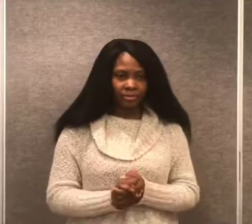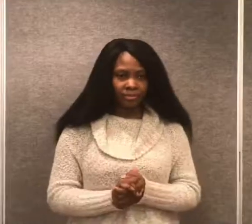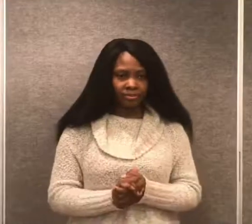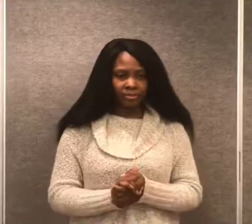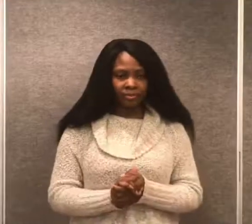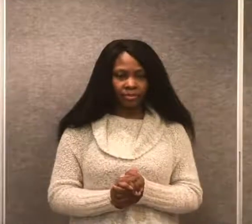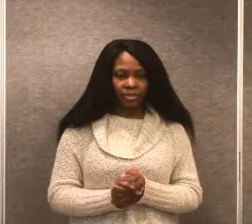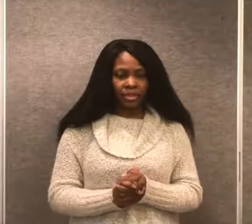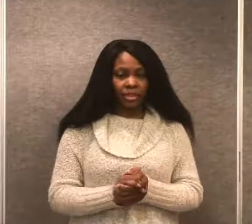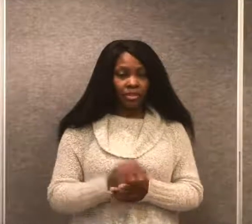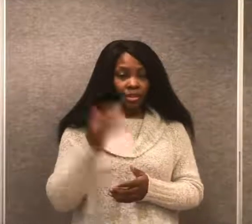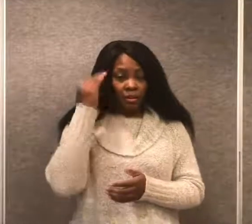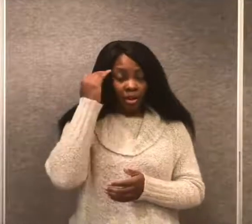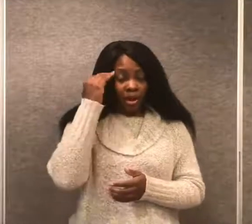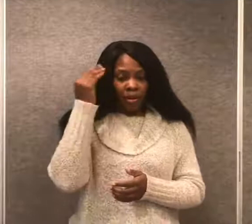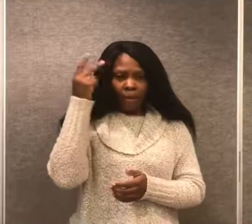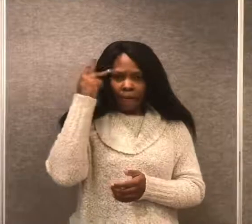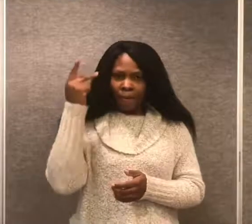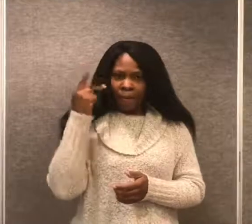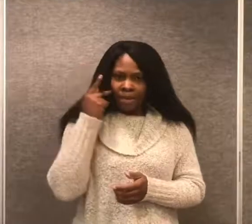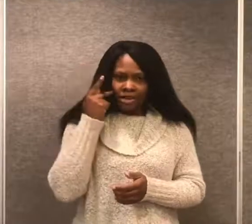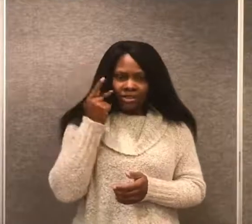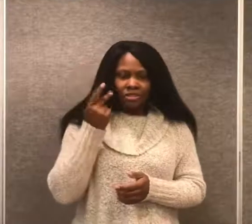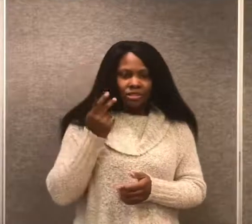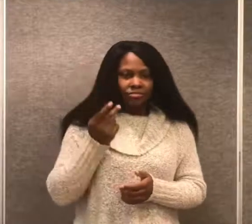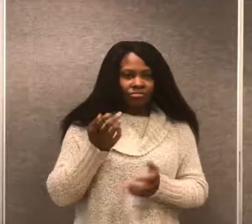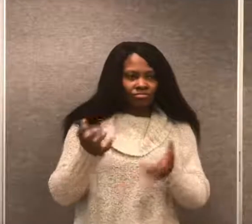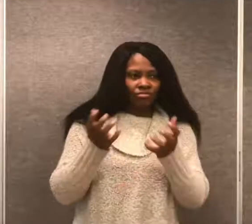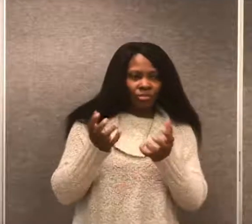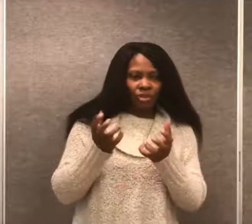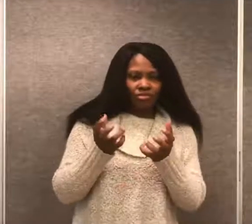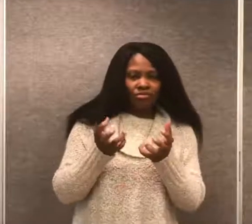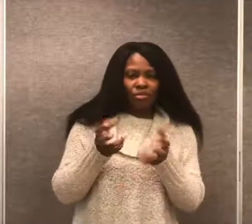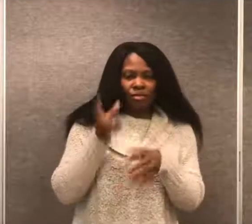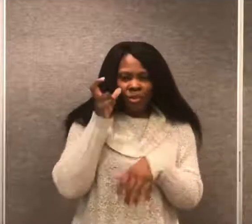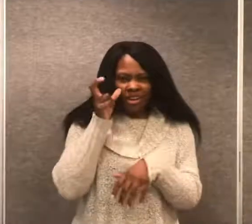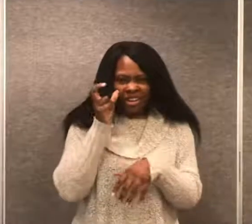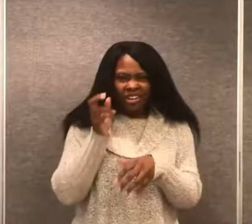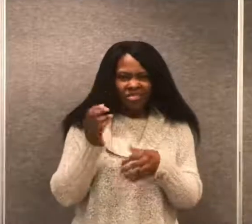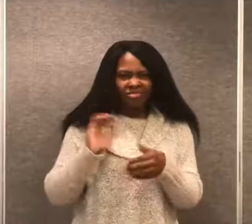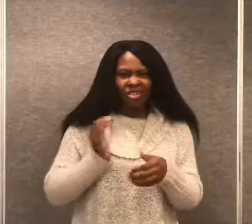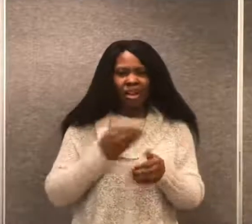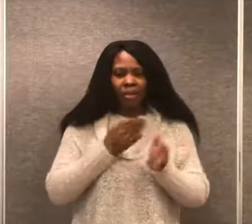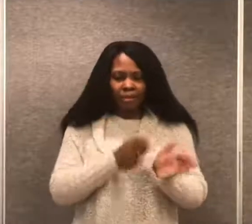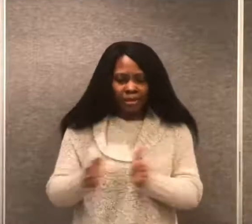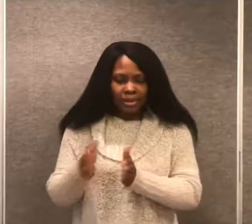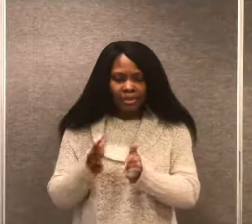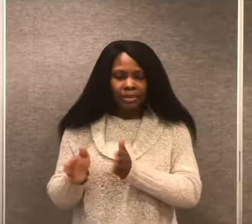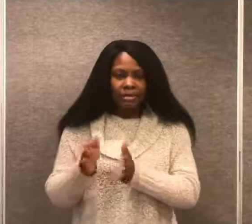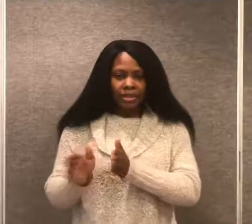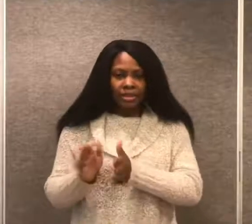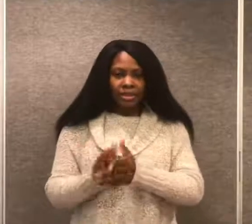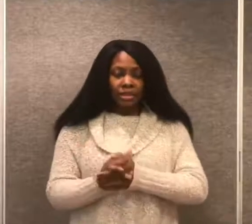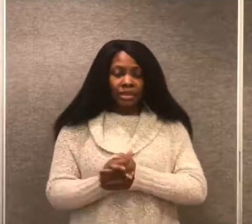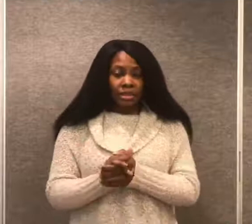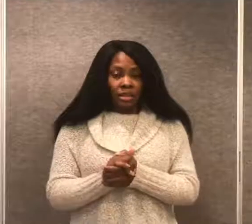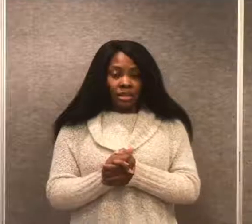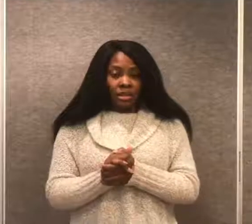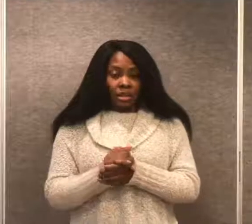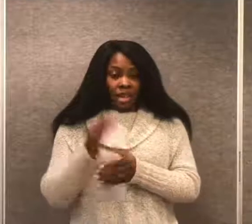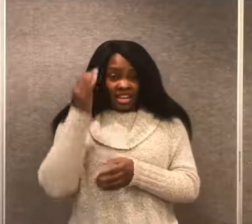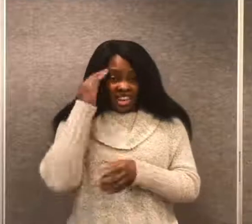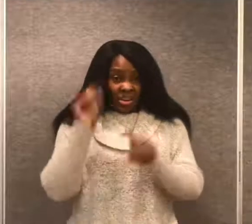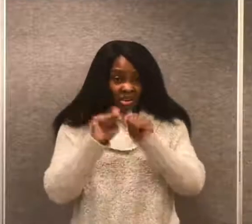eager to hear the direction that we're taking as a team, because it was a team effort to come up